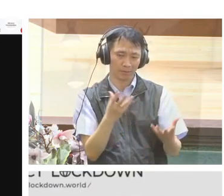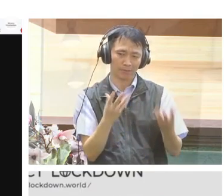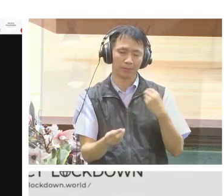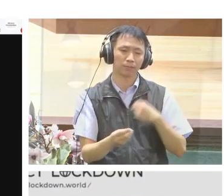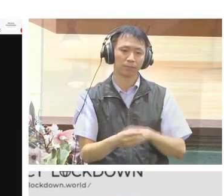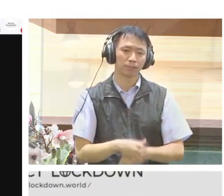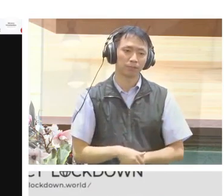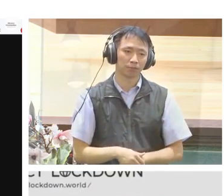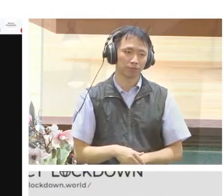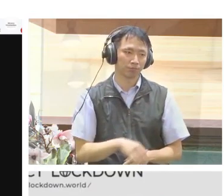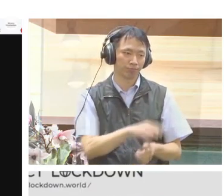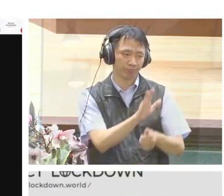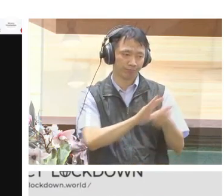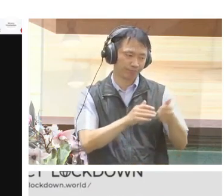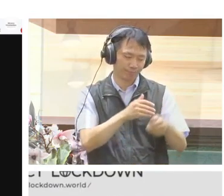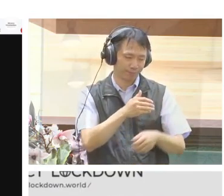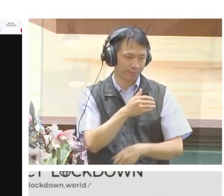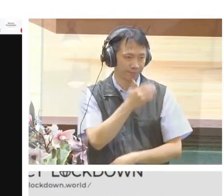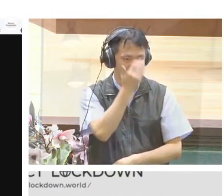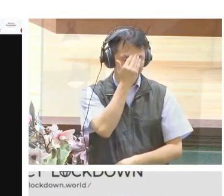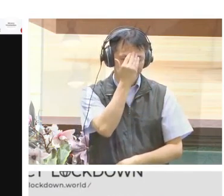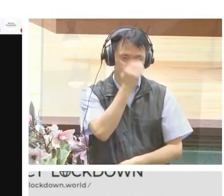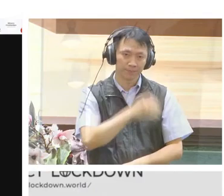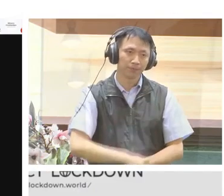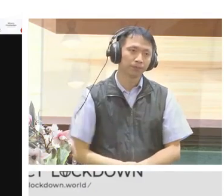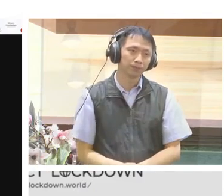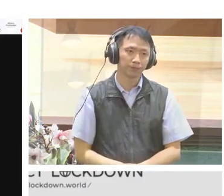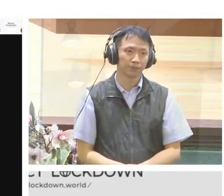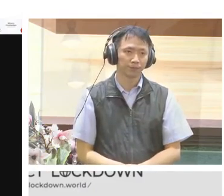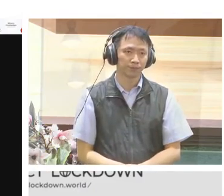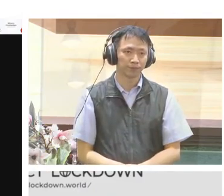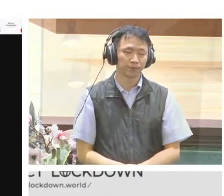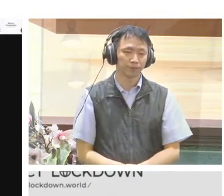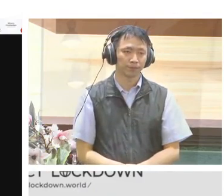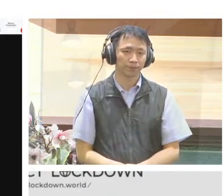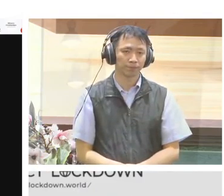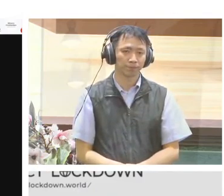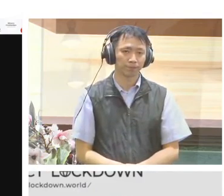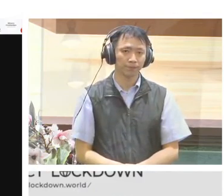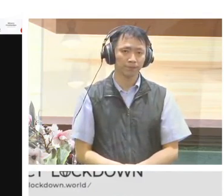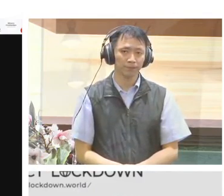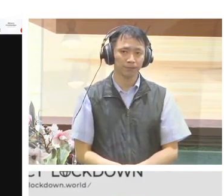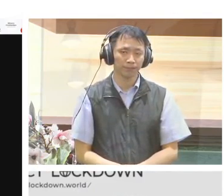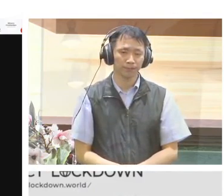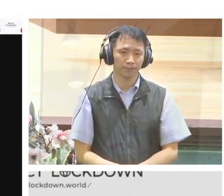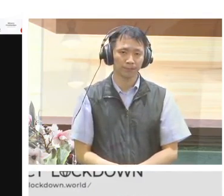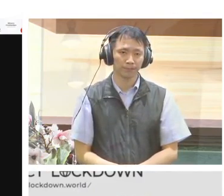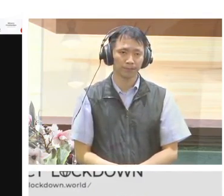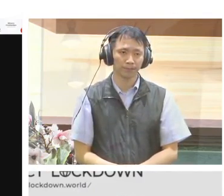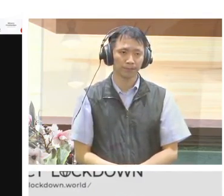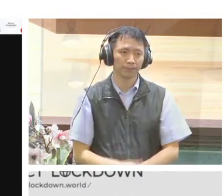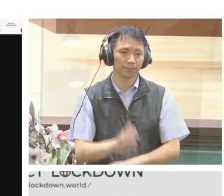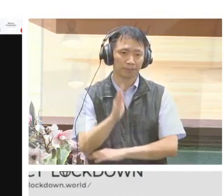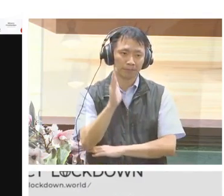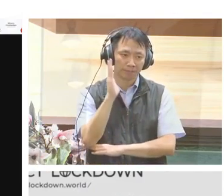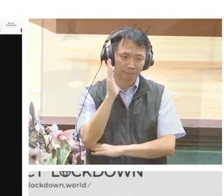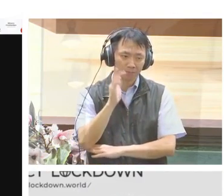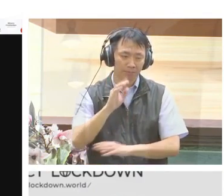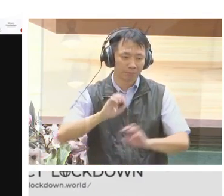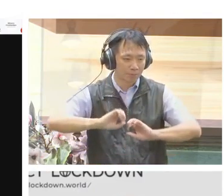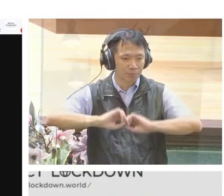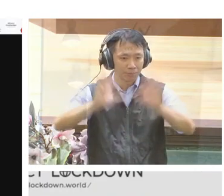is this idea of unclear measures. Now, there are times where the government posts things that could be contradictory within